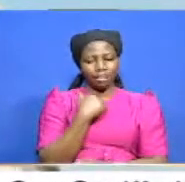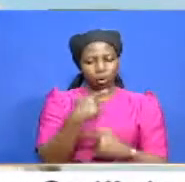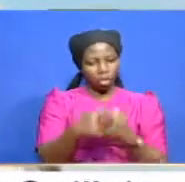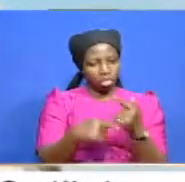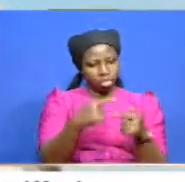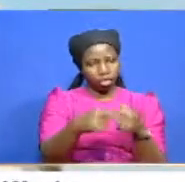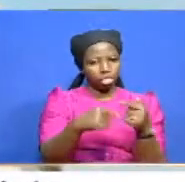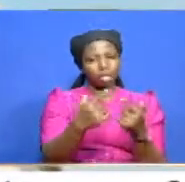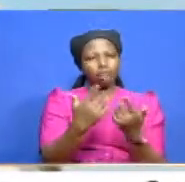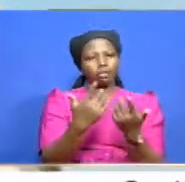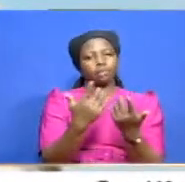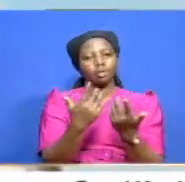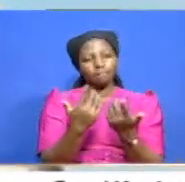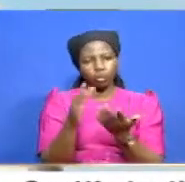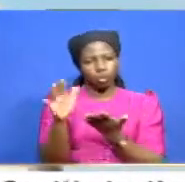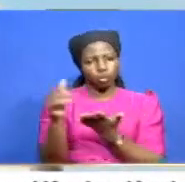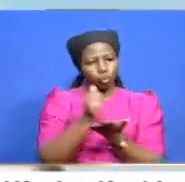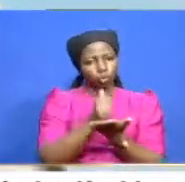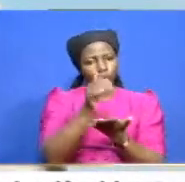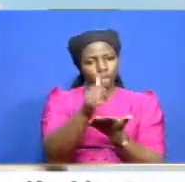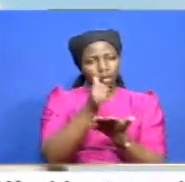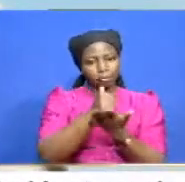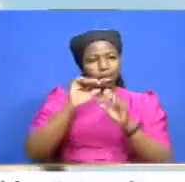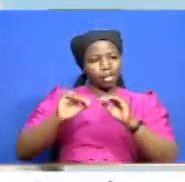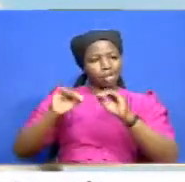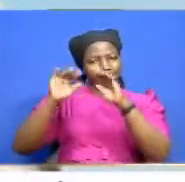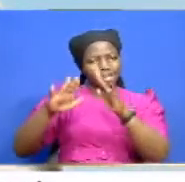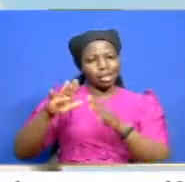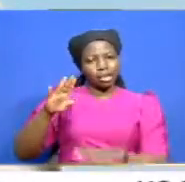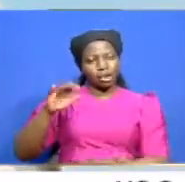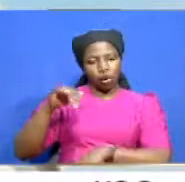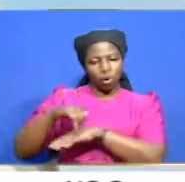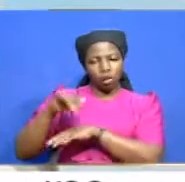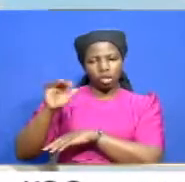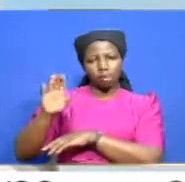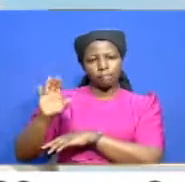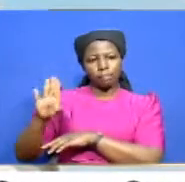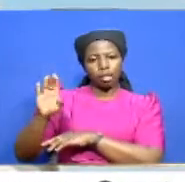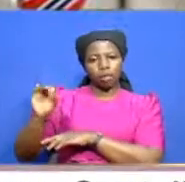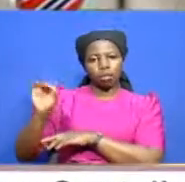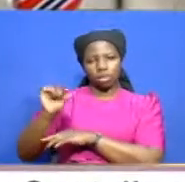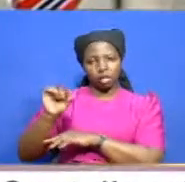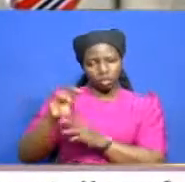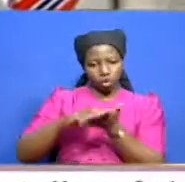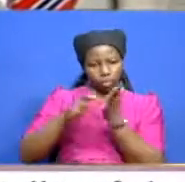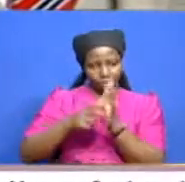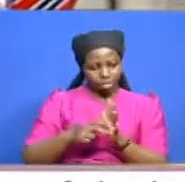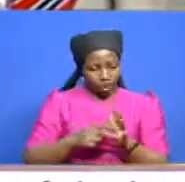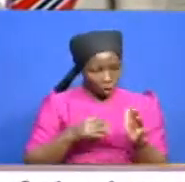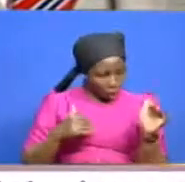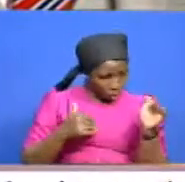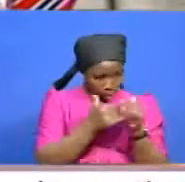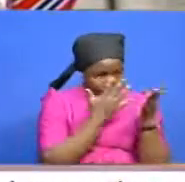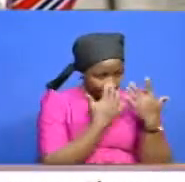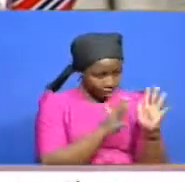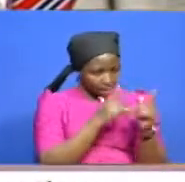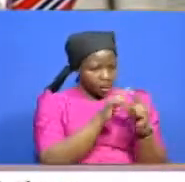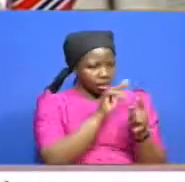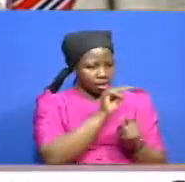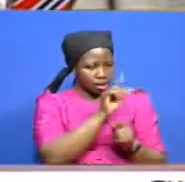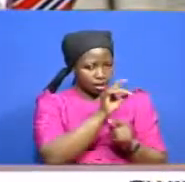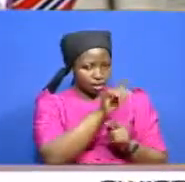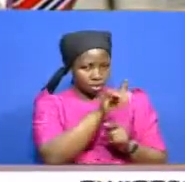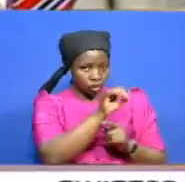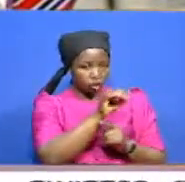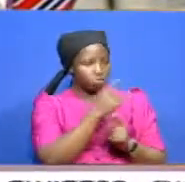which have continued to engage teachers on board of management contracts. All right. We're about to wrap up, gentlemen, but Ndoro, very quickly, in the interest